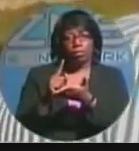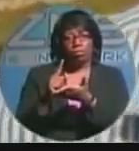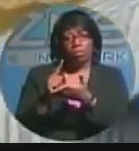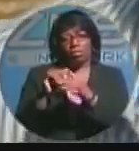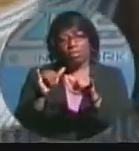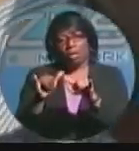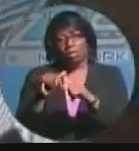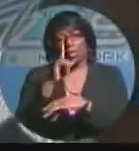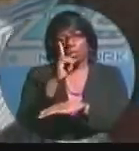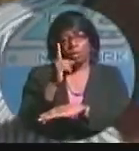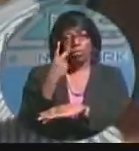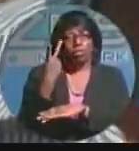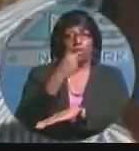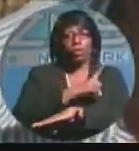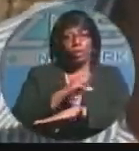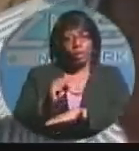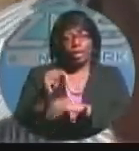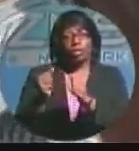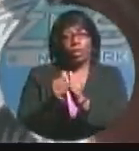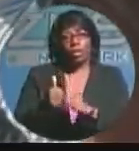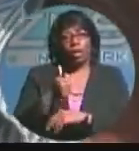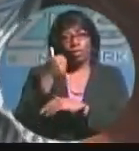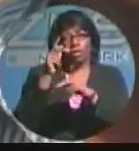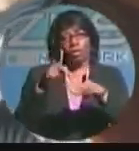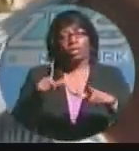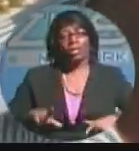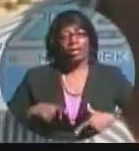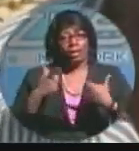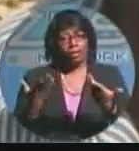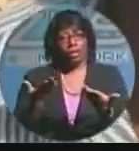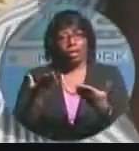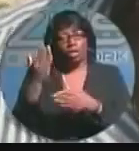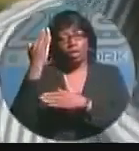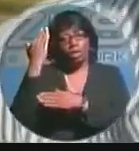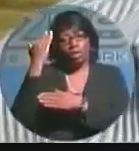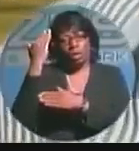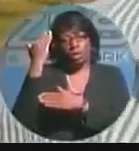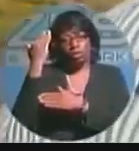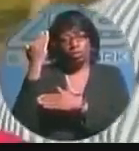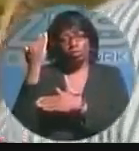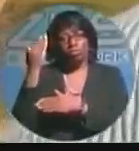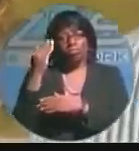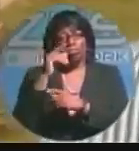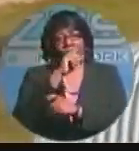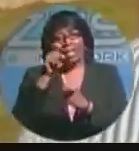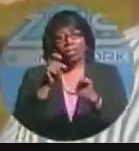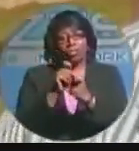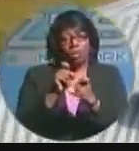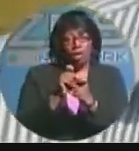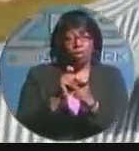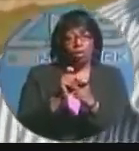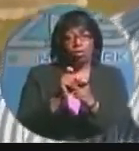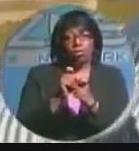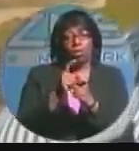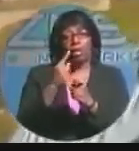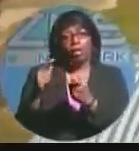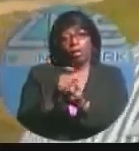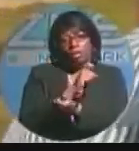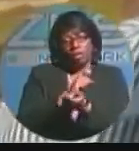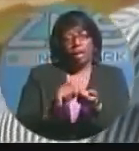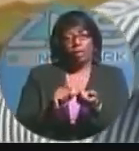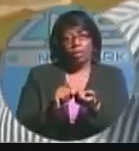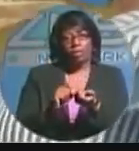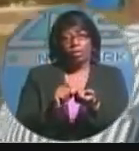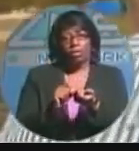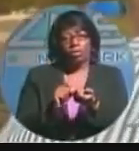day or two together with those officers who live here so that we can get an independent assessment of the totality of the